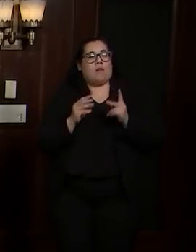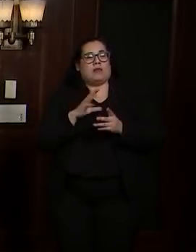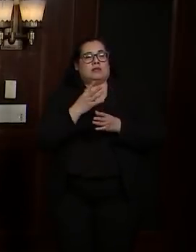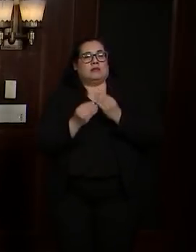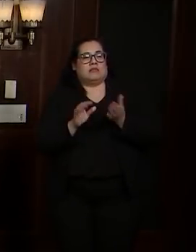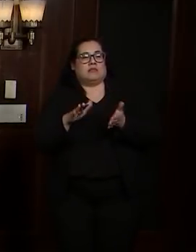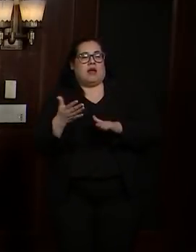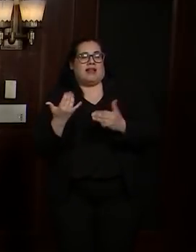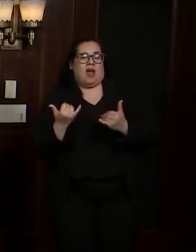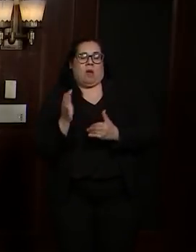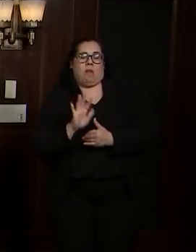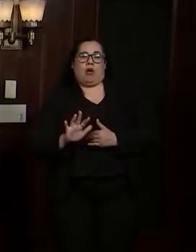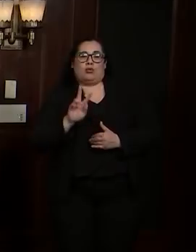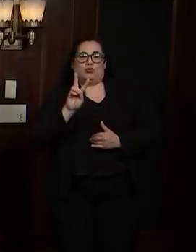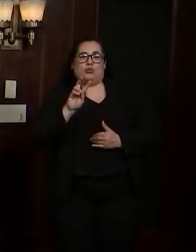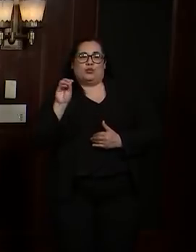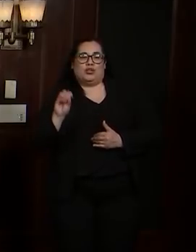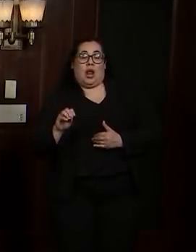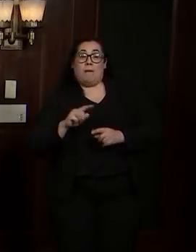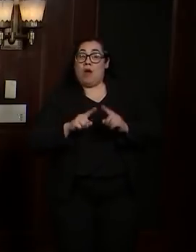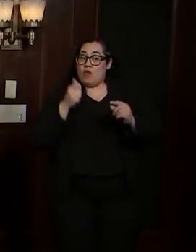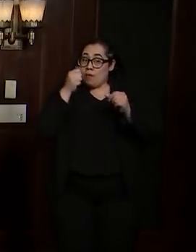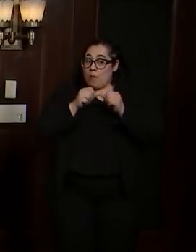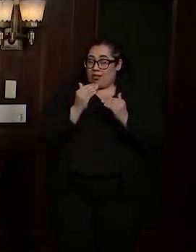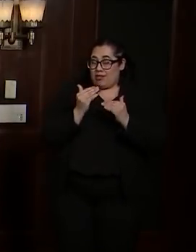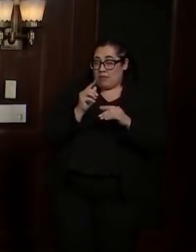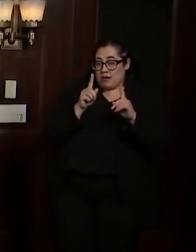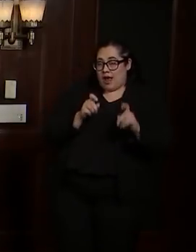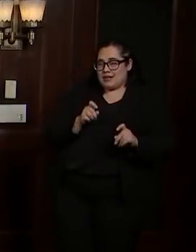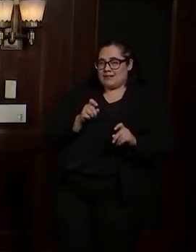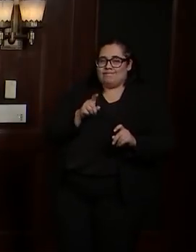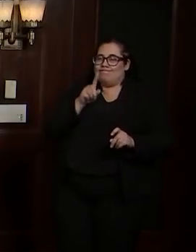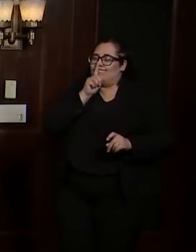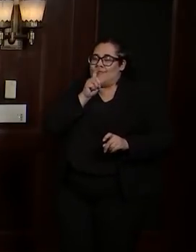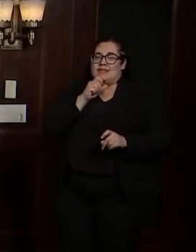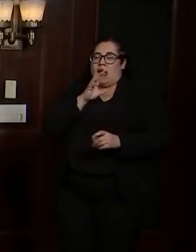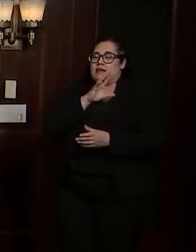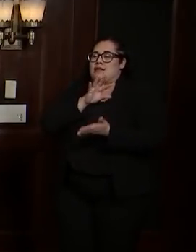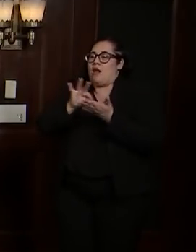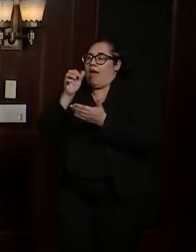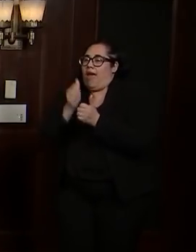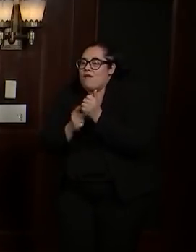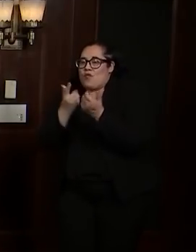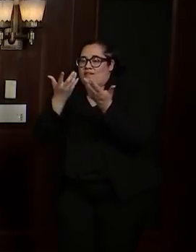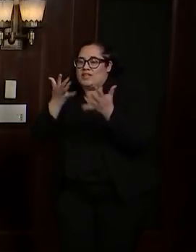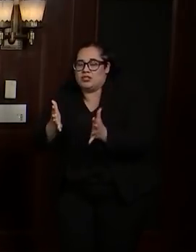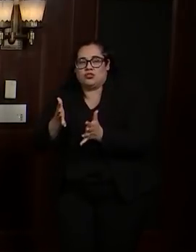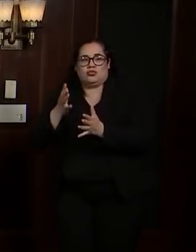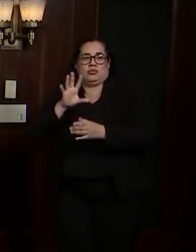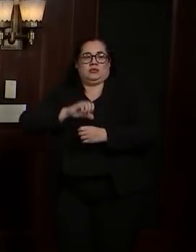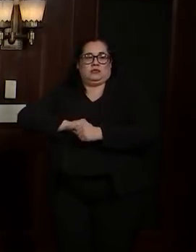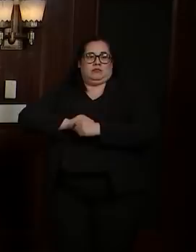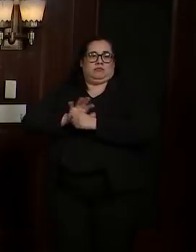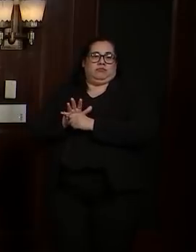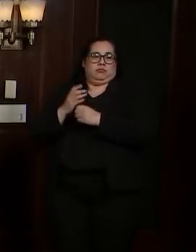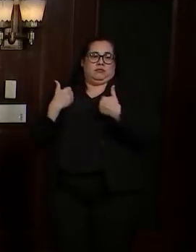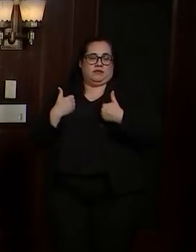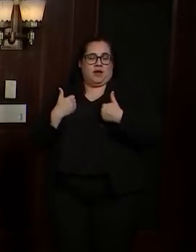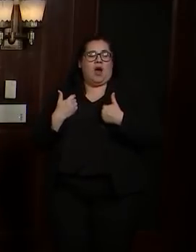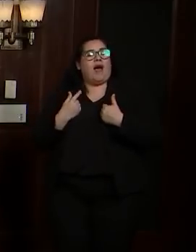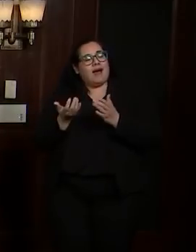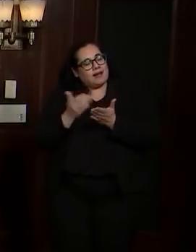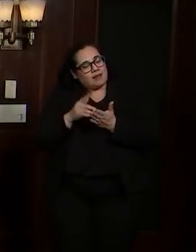about 2%. But remember, with limited testing, we're not capturing everybody who's positive. So again, we